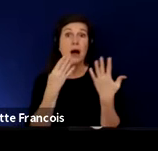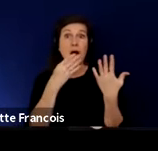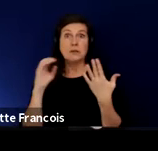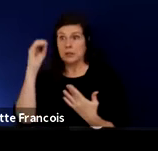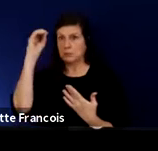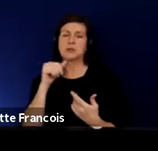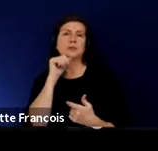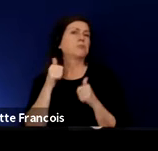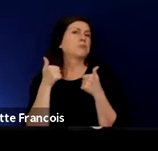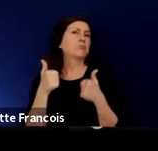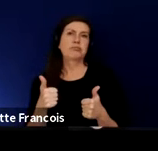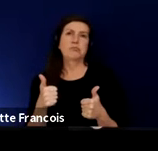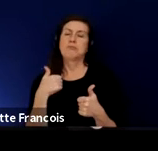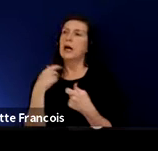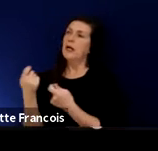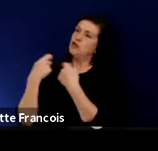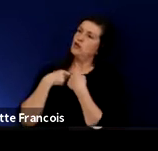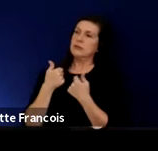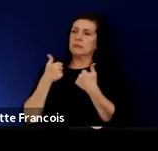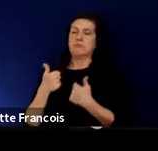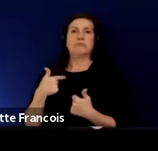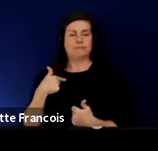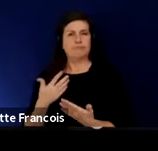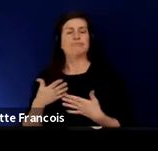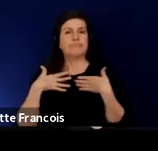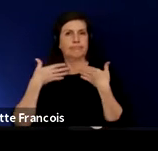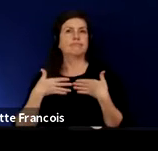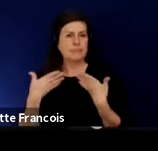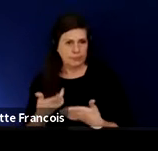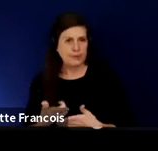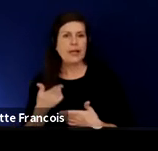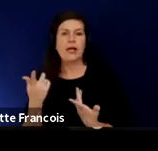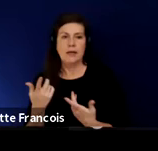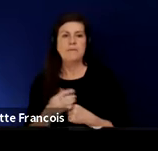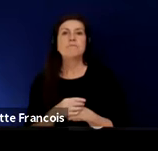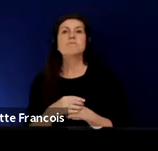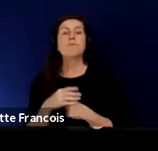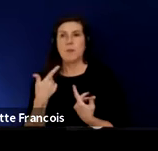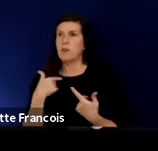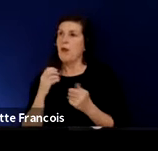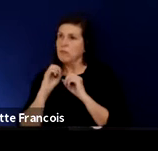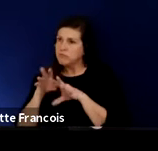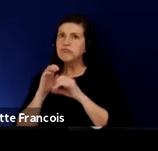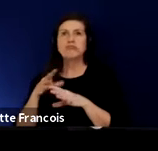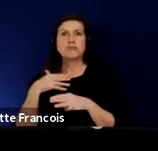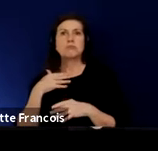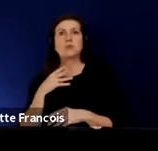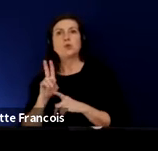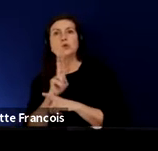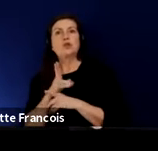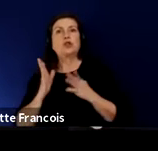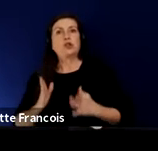of them said that they had experience in user testing or user involvement in some way or another. So out of